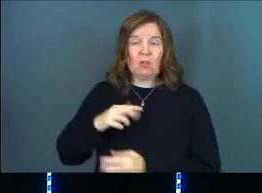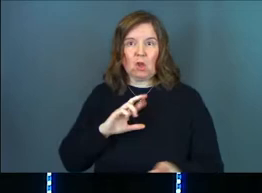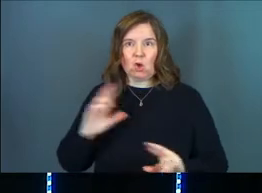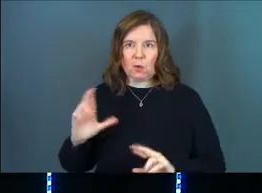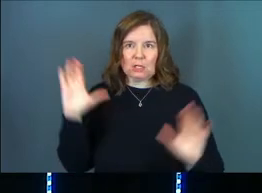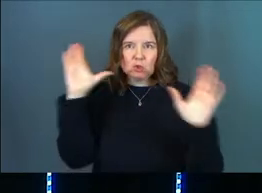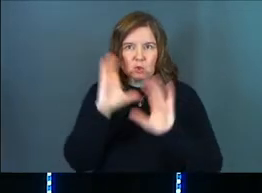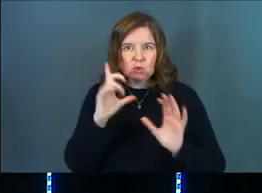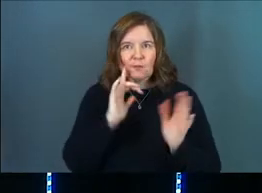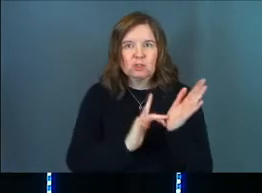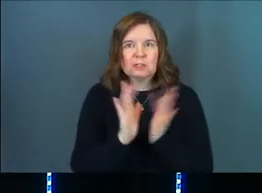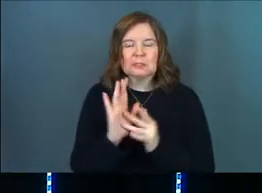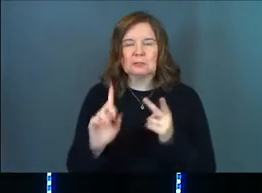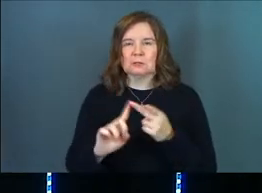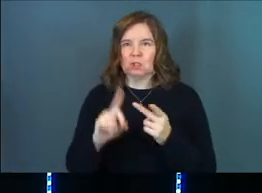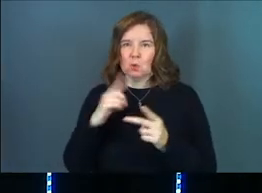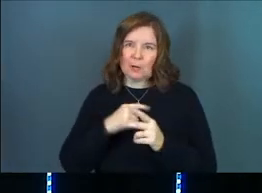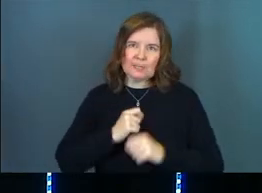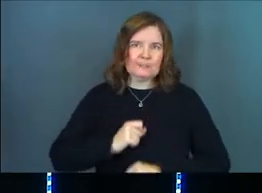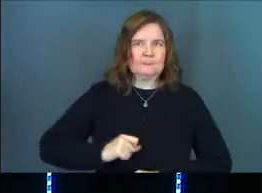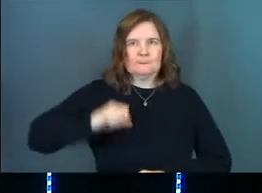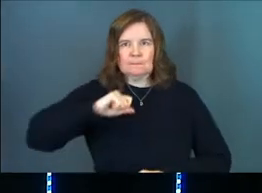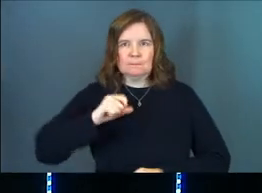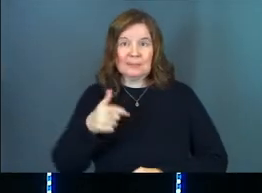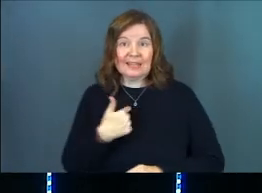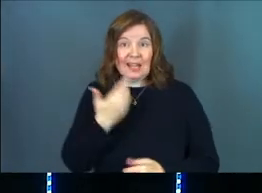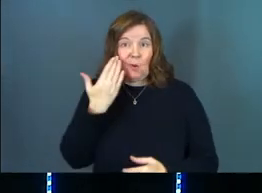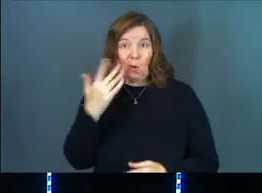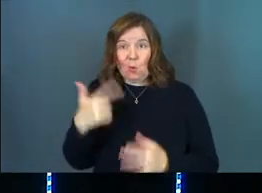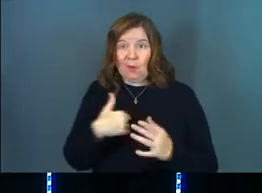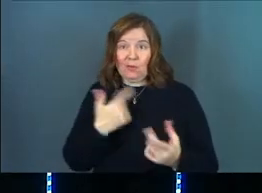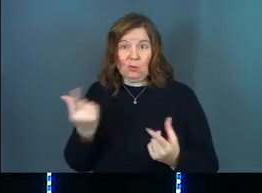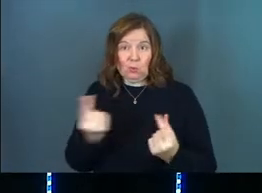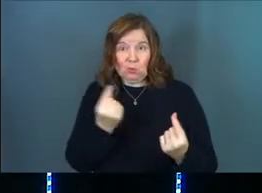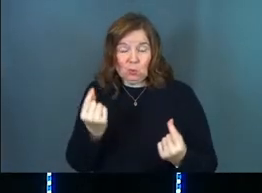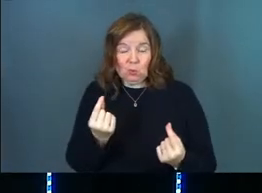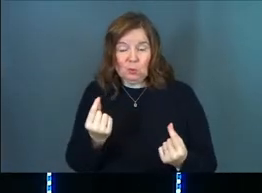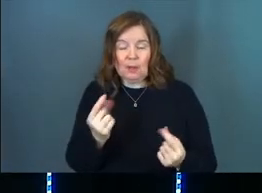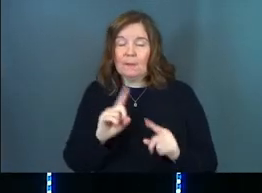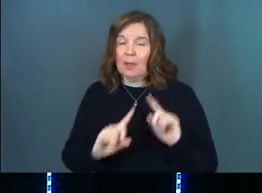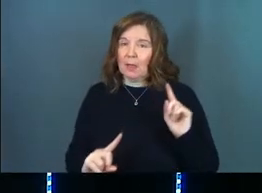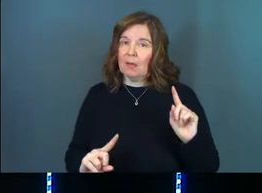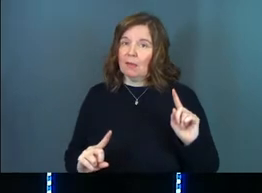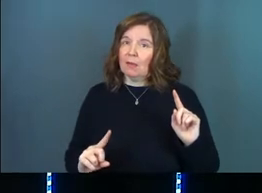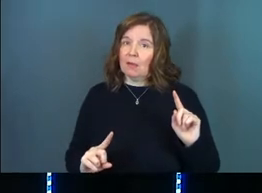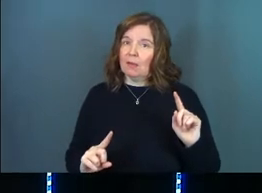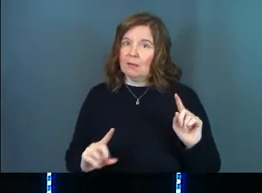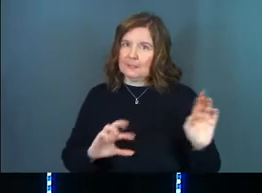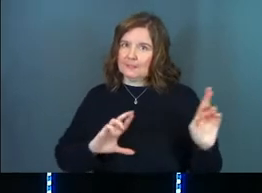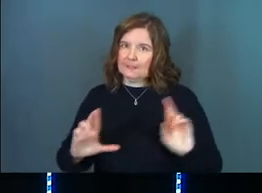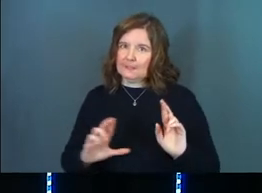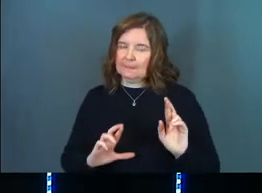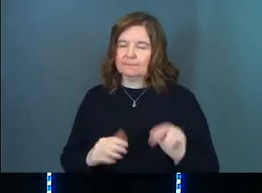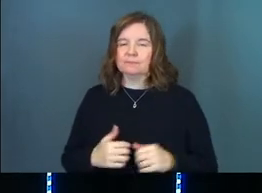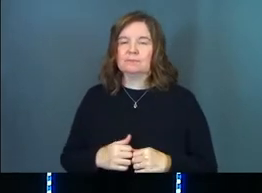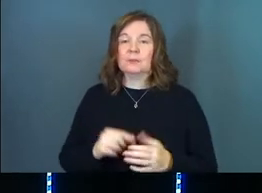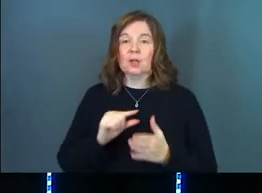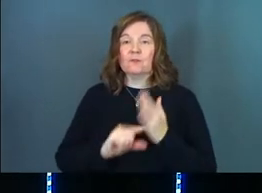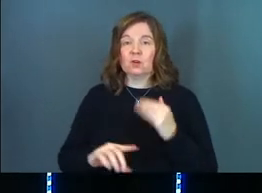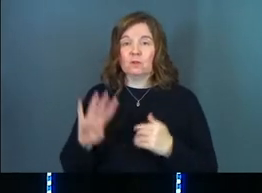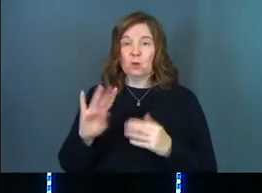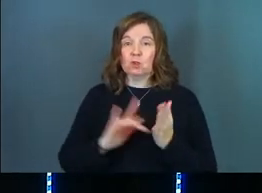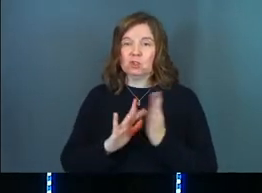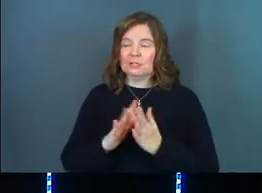ready to search for Jesus. They're ready to come against him. They don't know what they're about to do, but here they come. Verse 4,